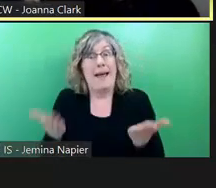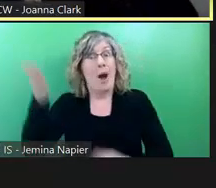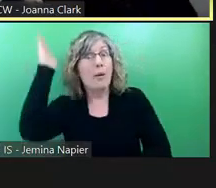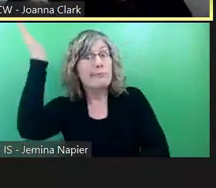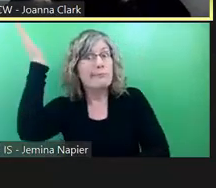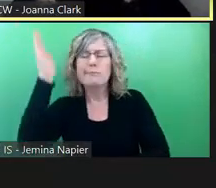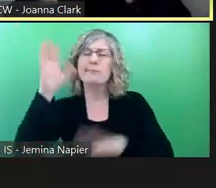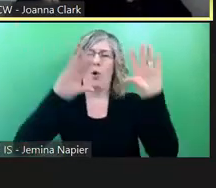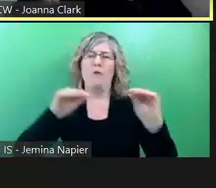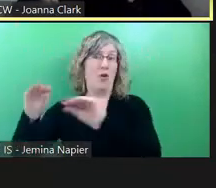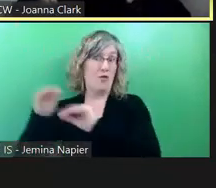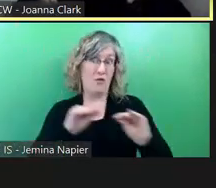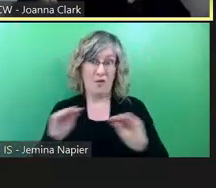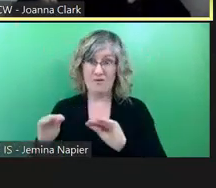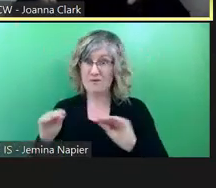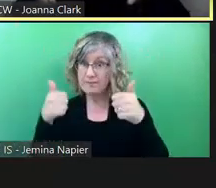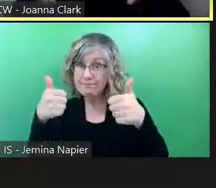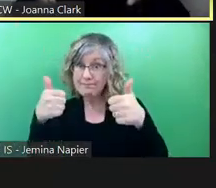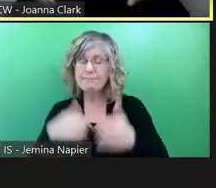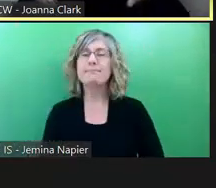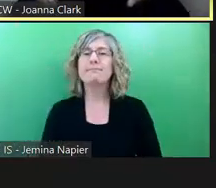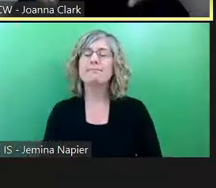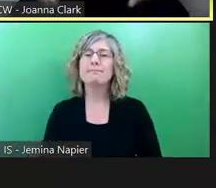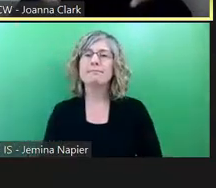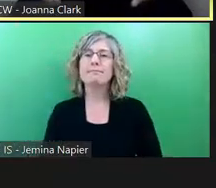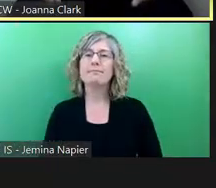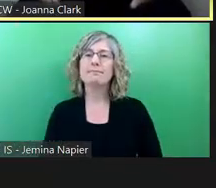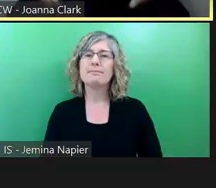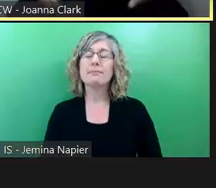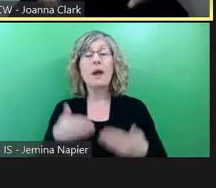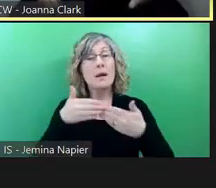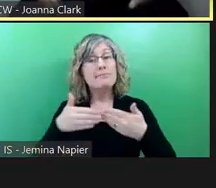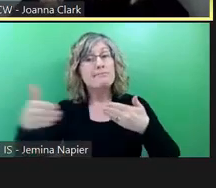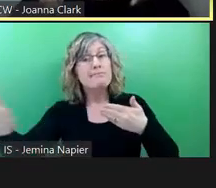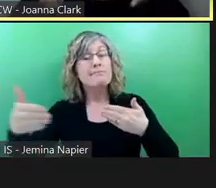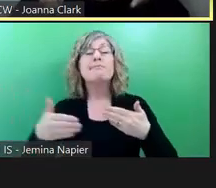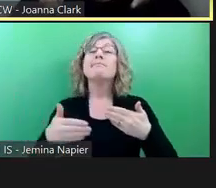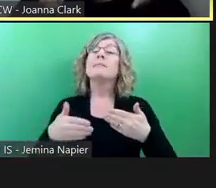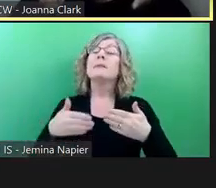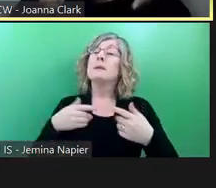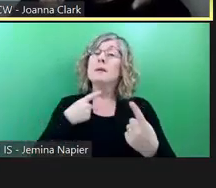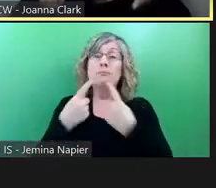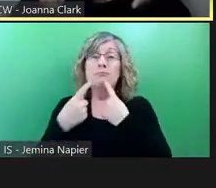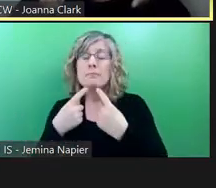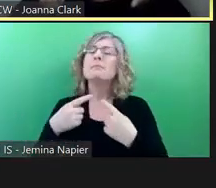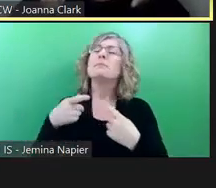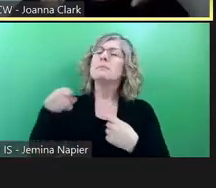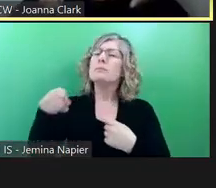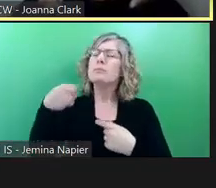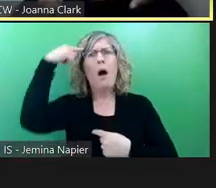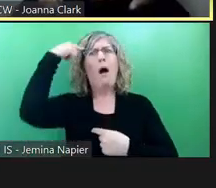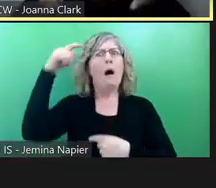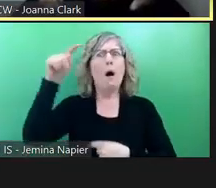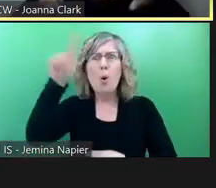If you have any questions throughout the course of the webinar, please put them in the chat box, and there are